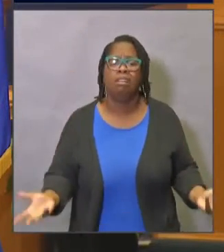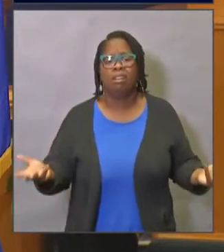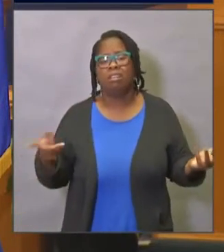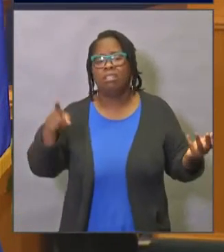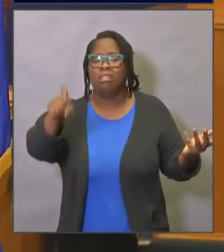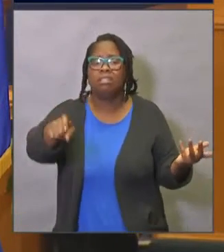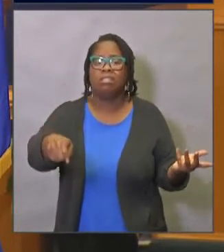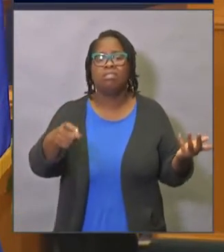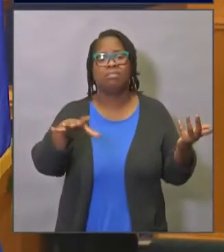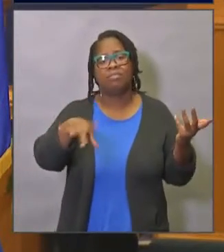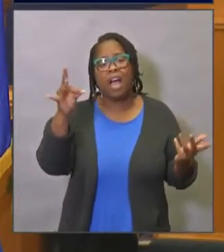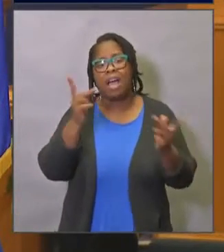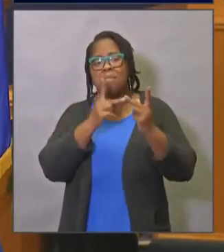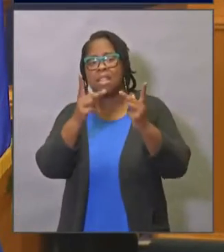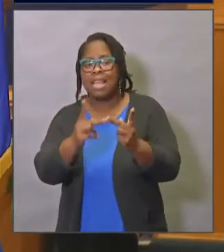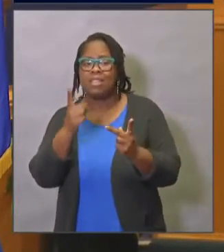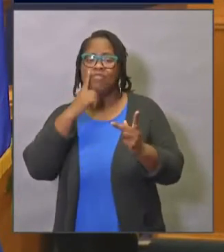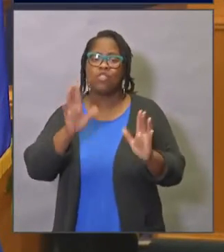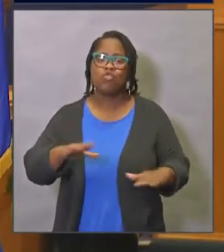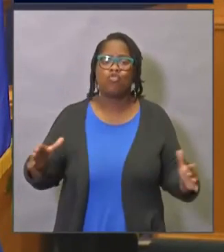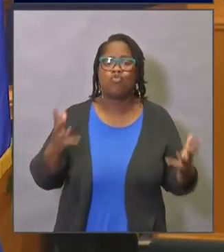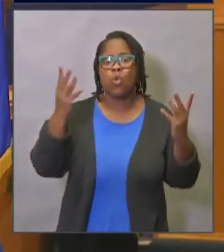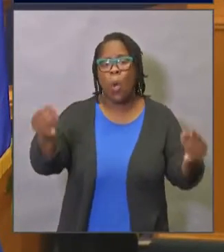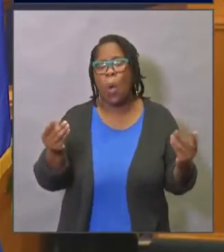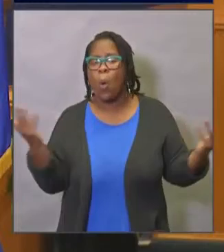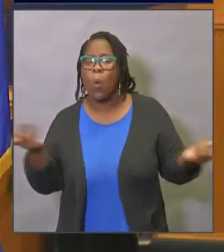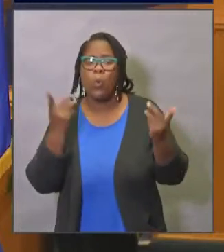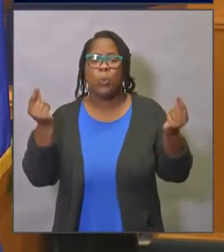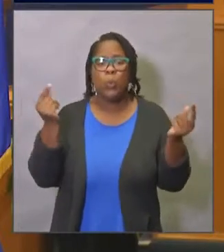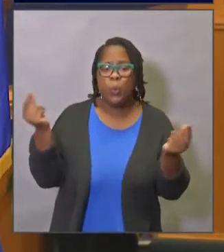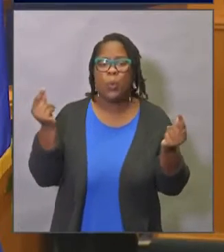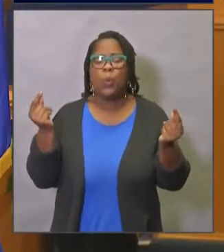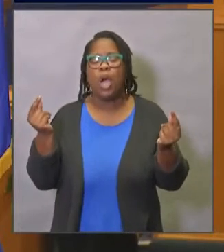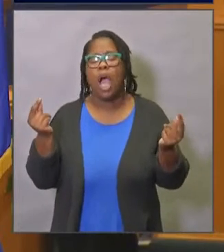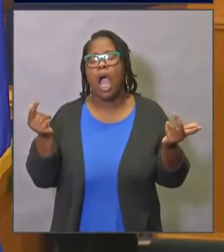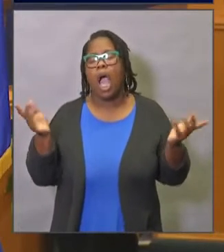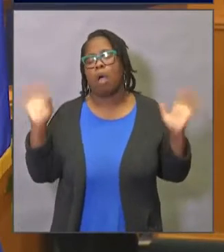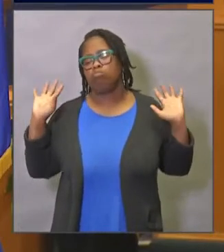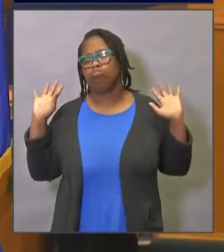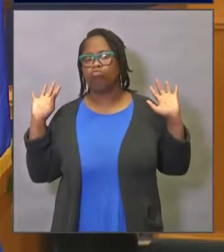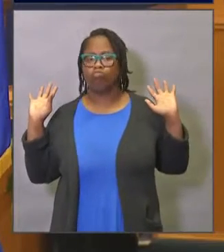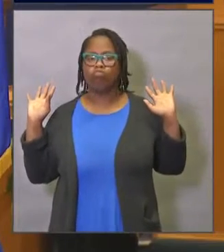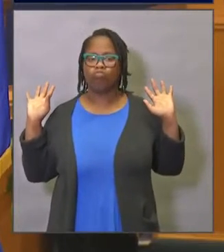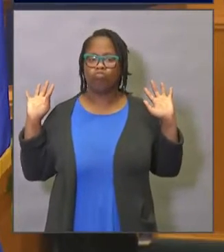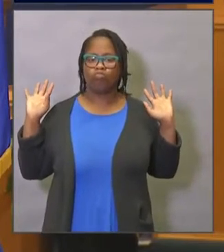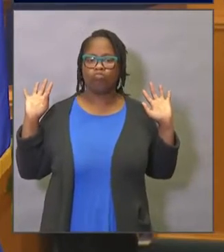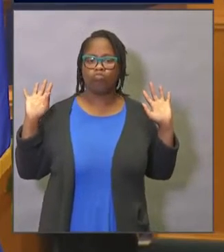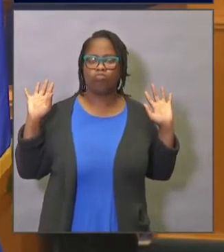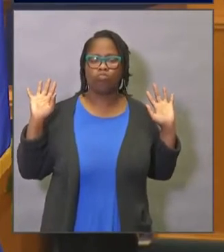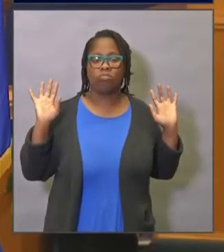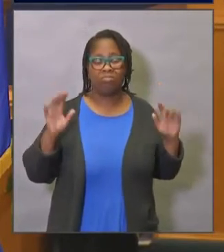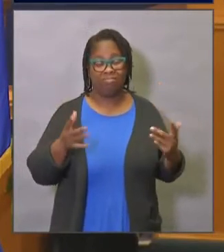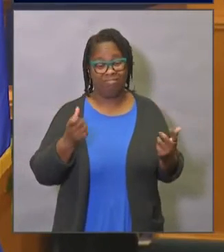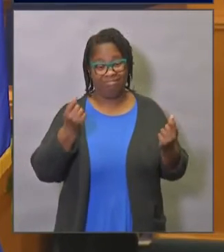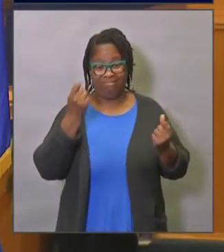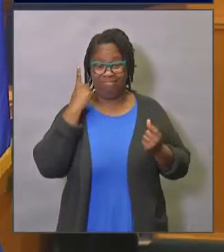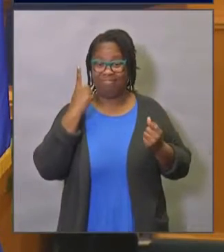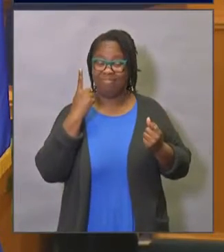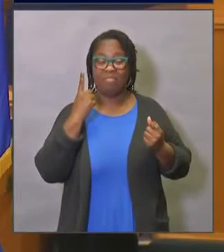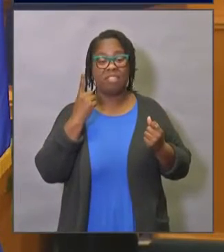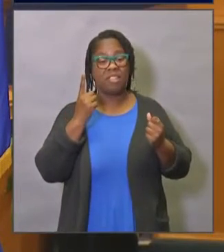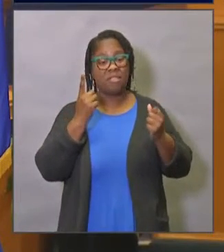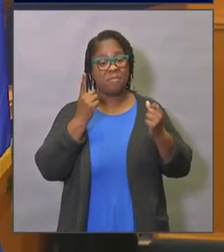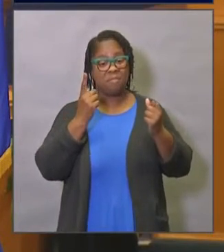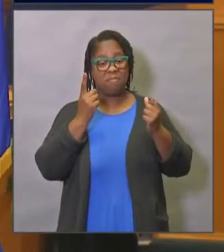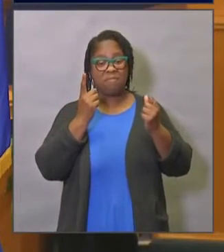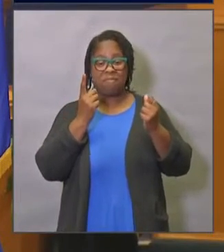where their child could, in fact, go, and that this really hits hard on oftentimes families who are living in places